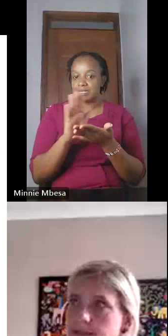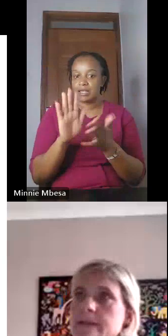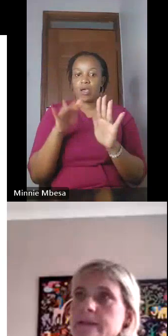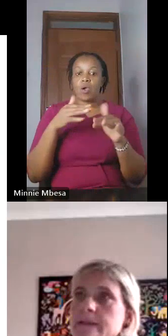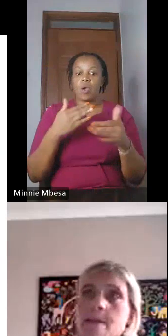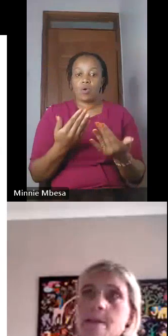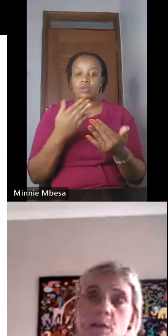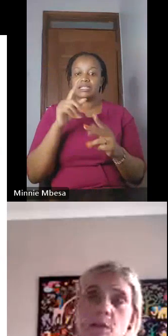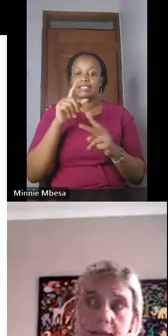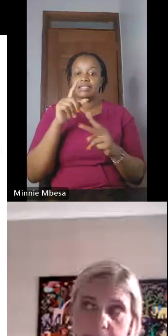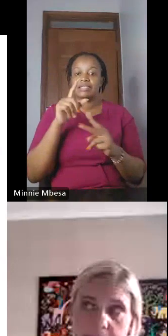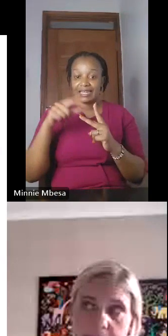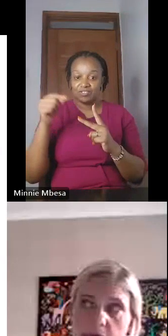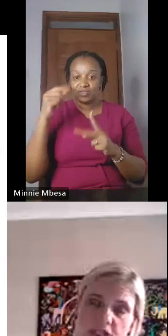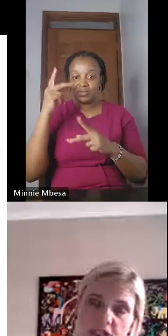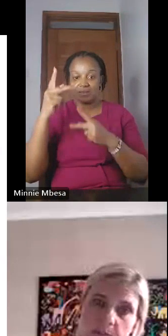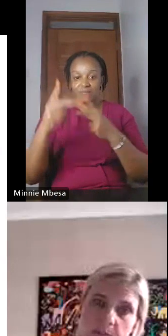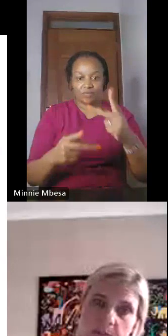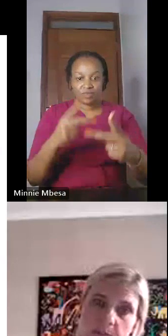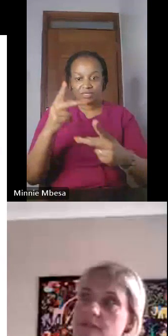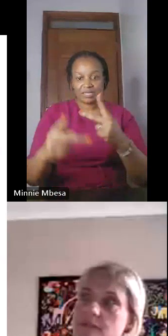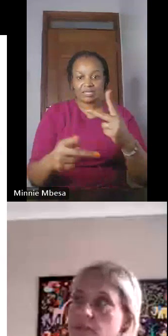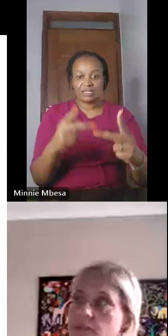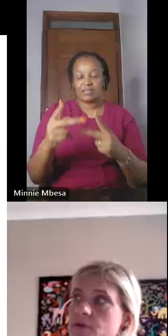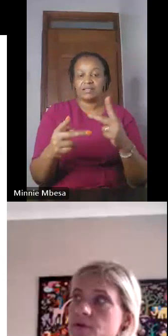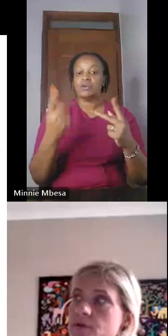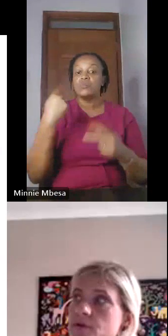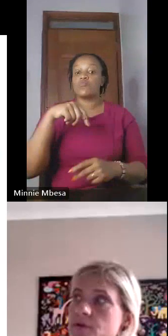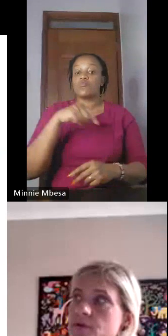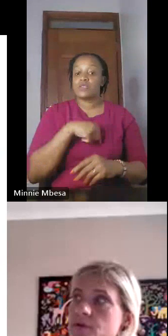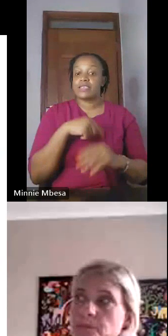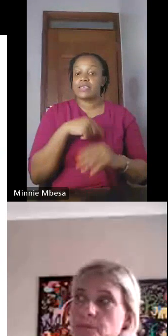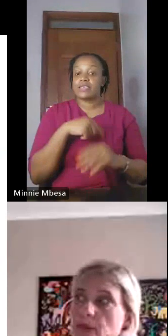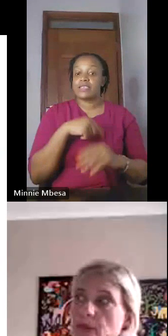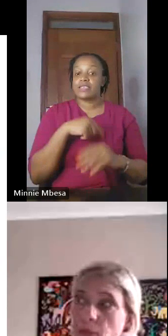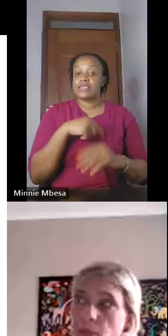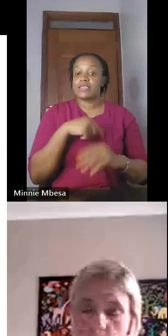right? We encourage applications from those